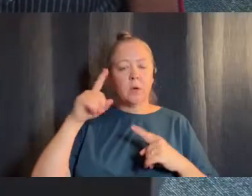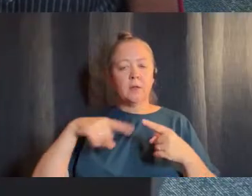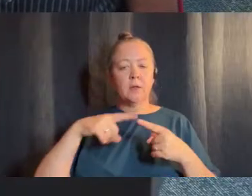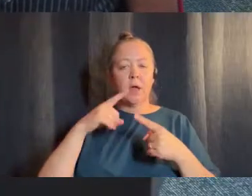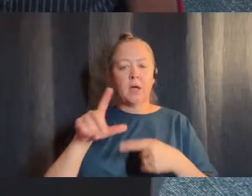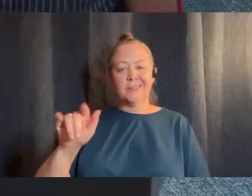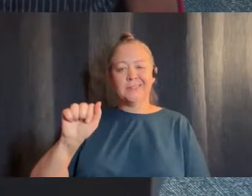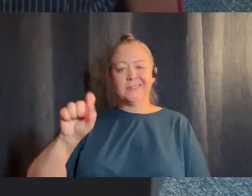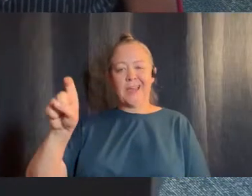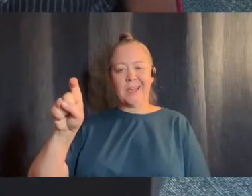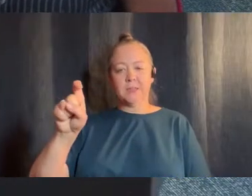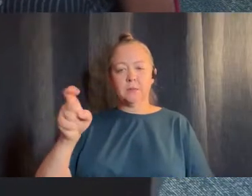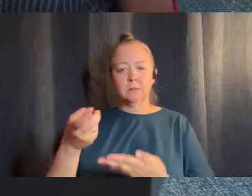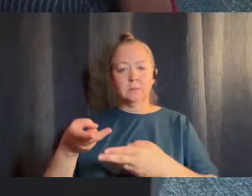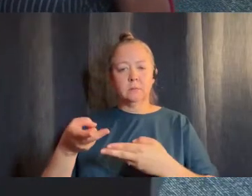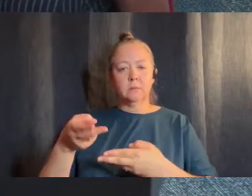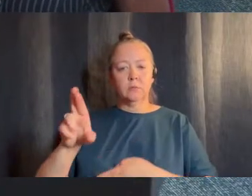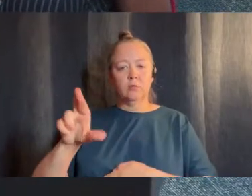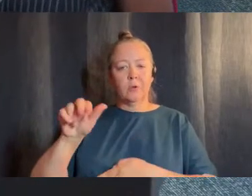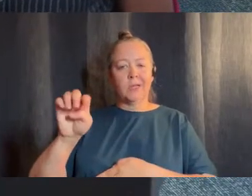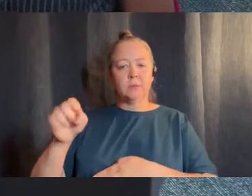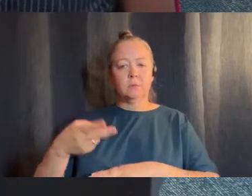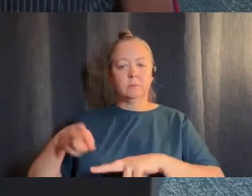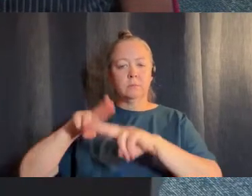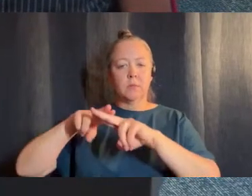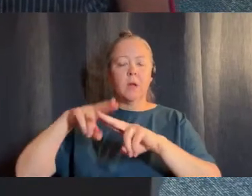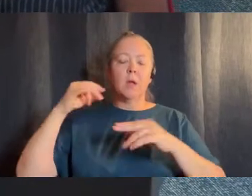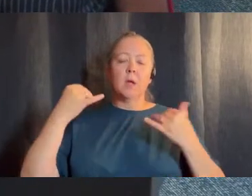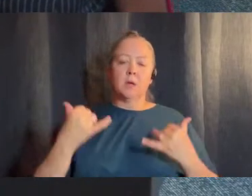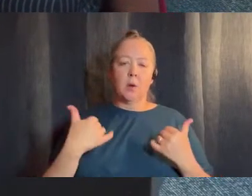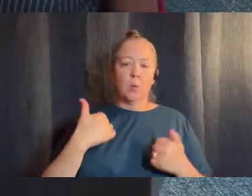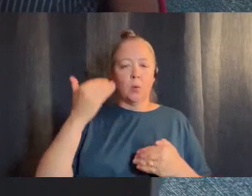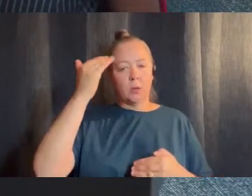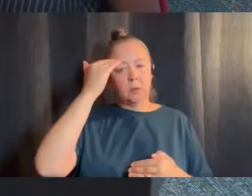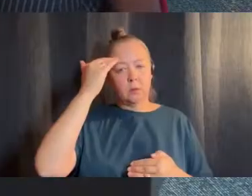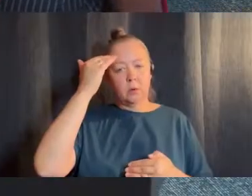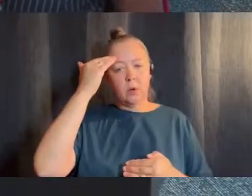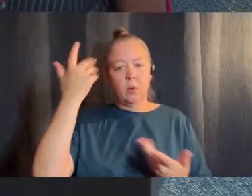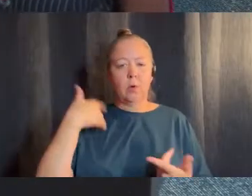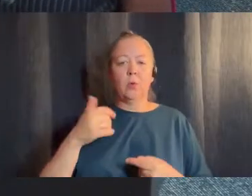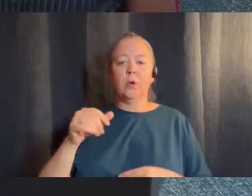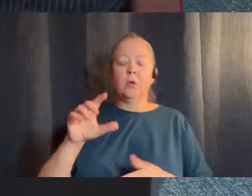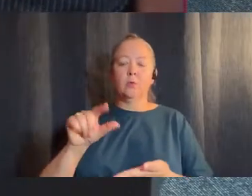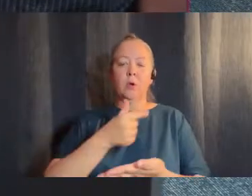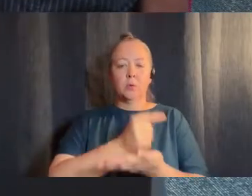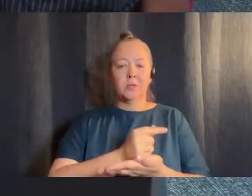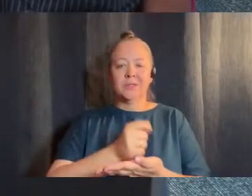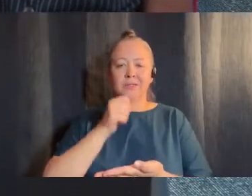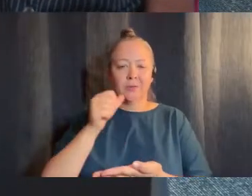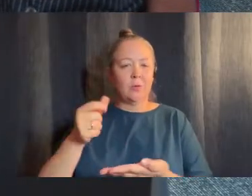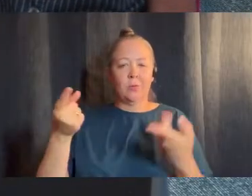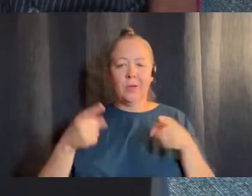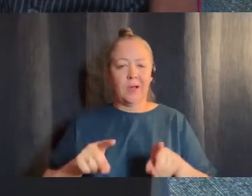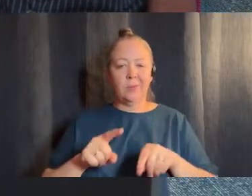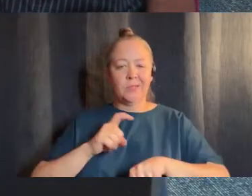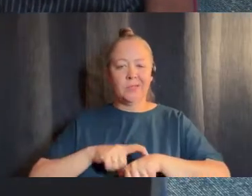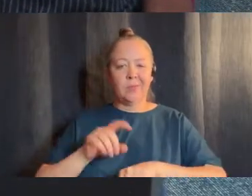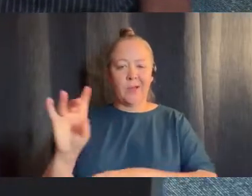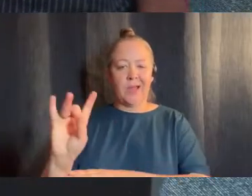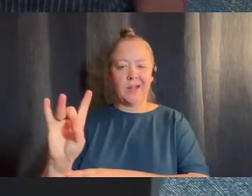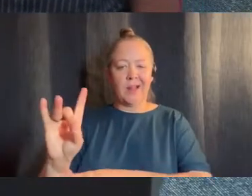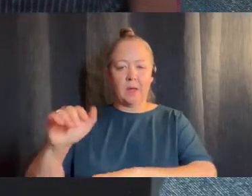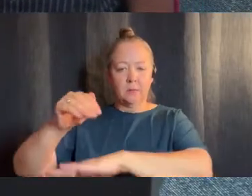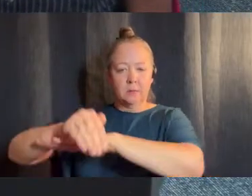Furthermore, we know that graduations do not occur at 8 o'clock at night. For these reasons, we